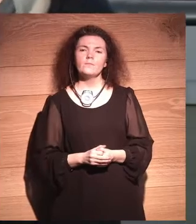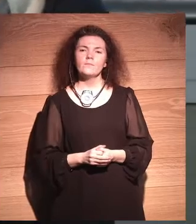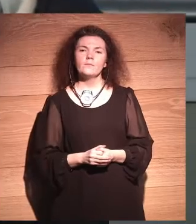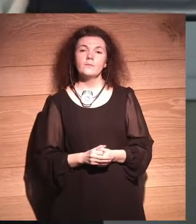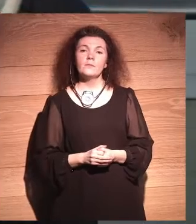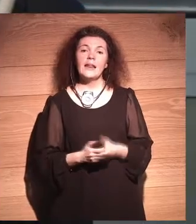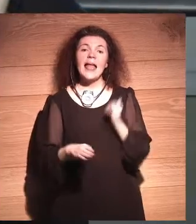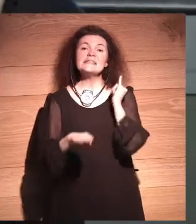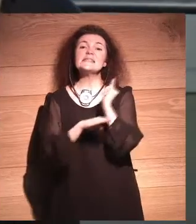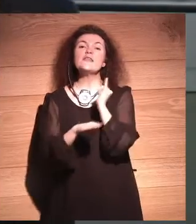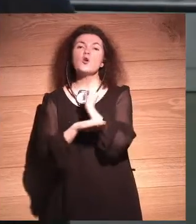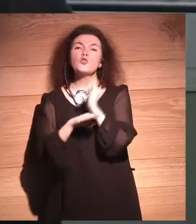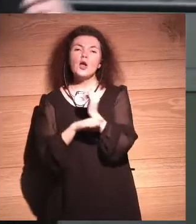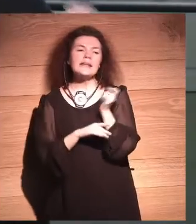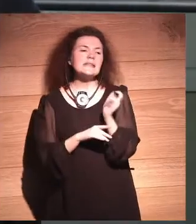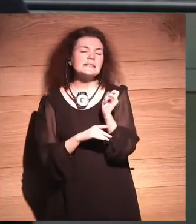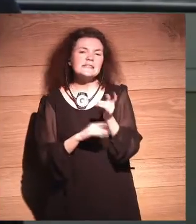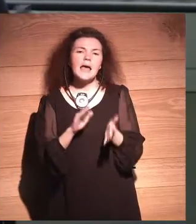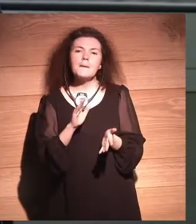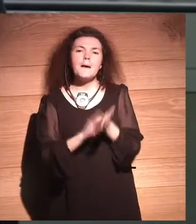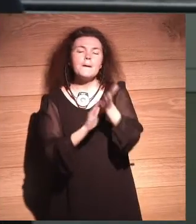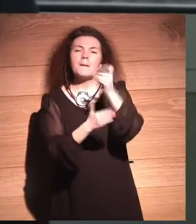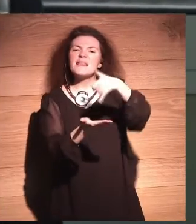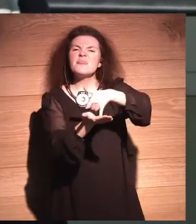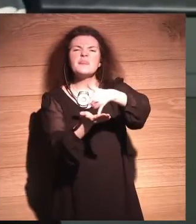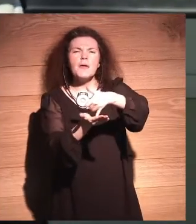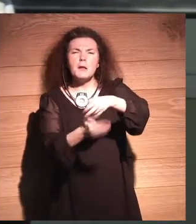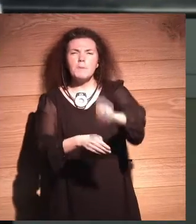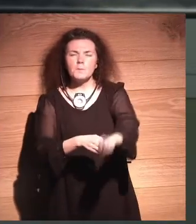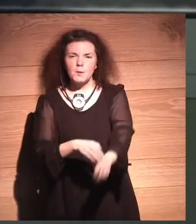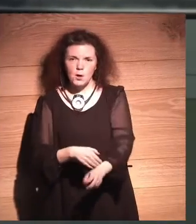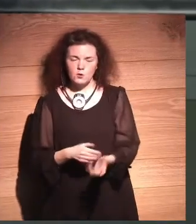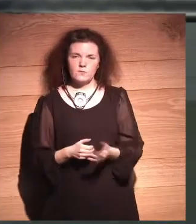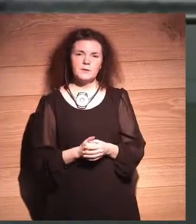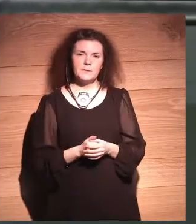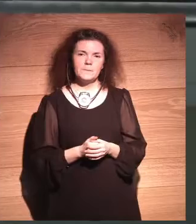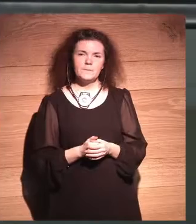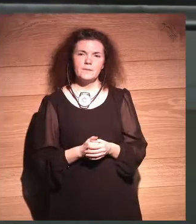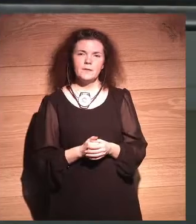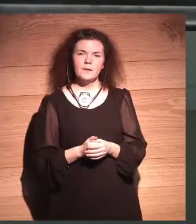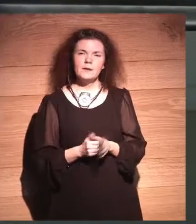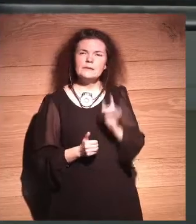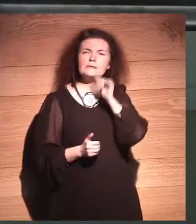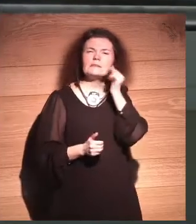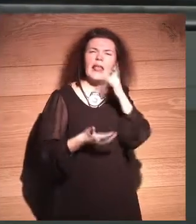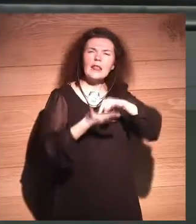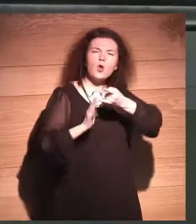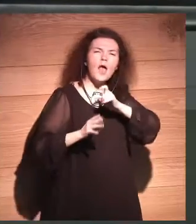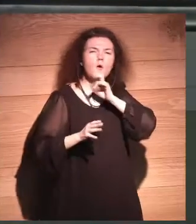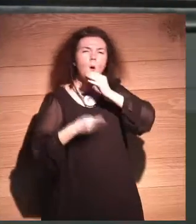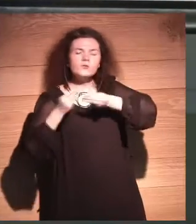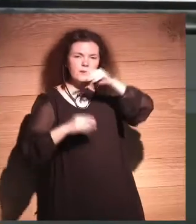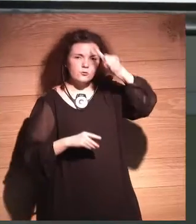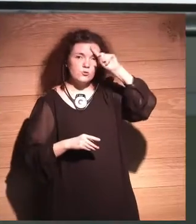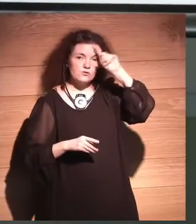use scientific expertise, that know how to work out difficult answers to problems. Why? Because if